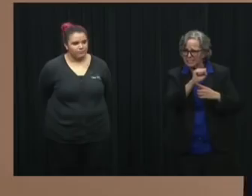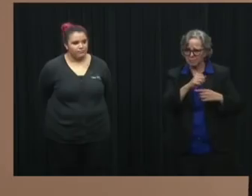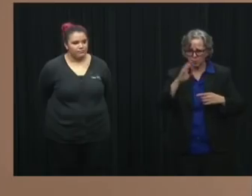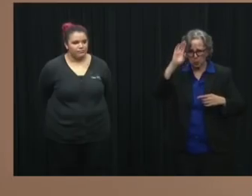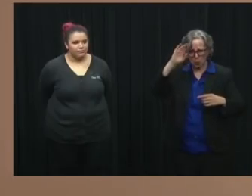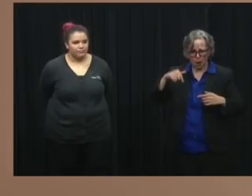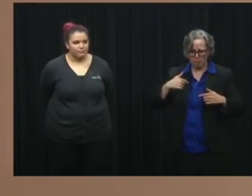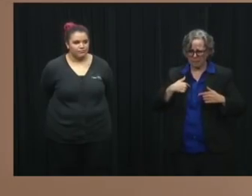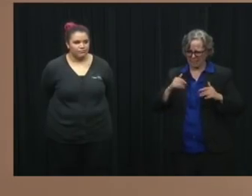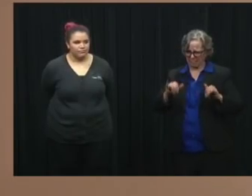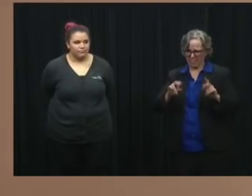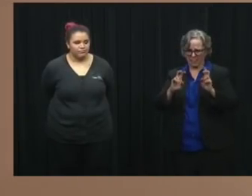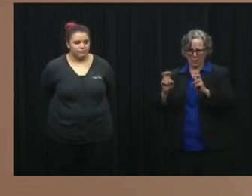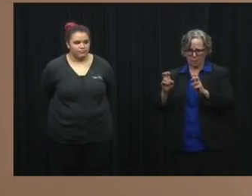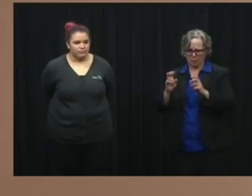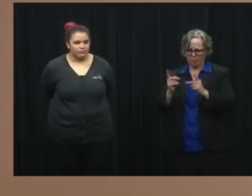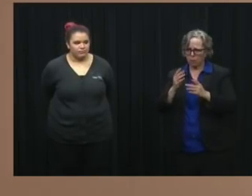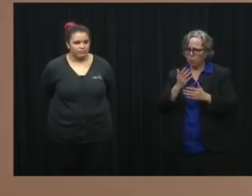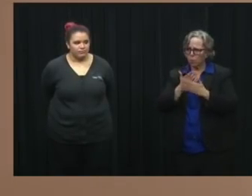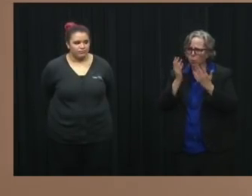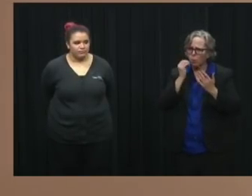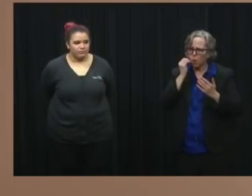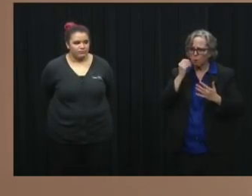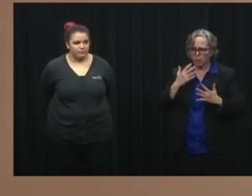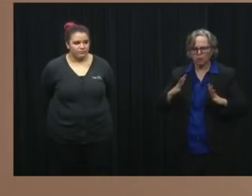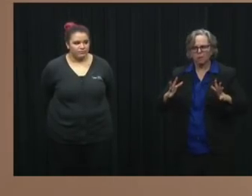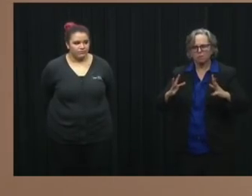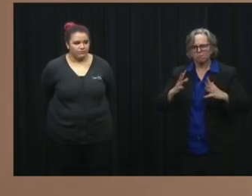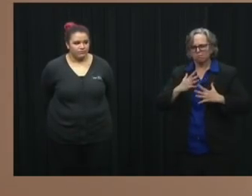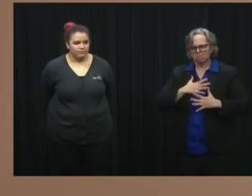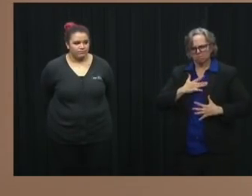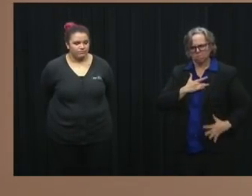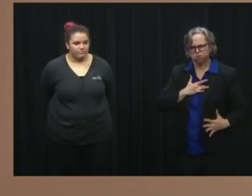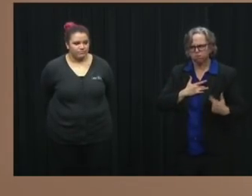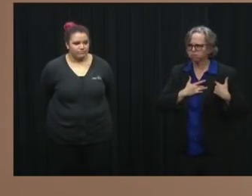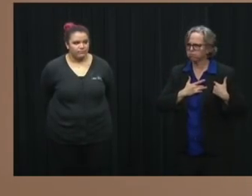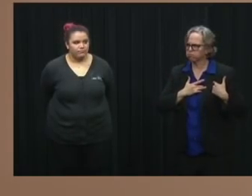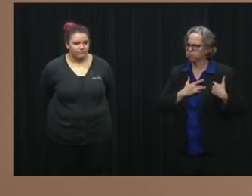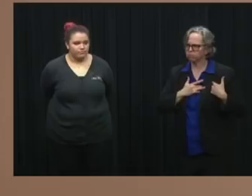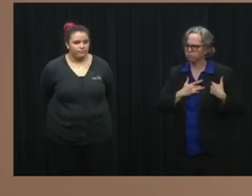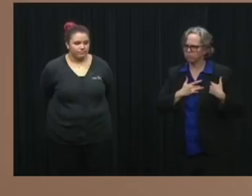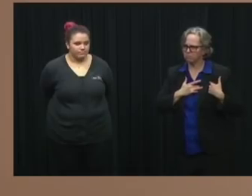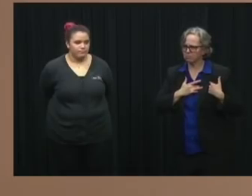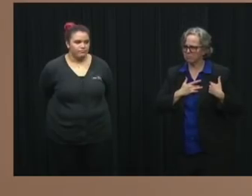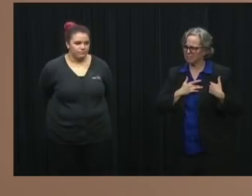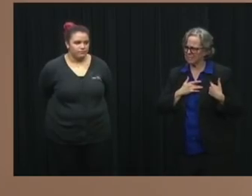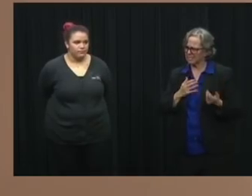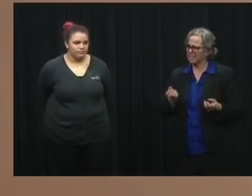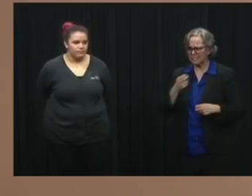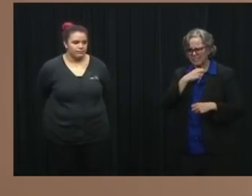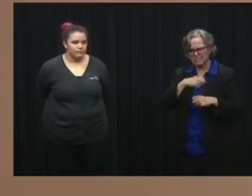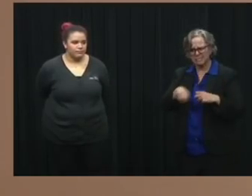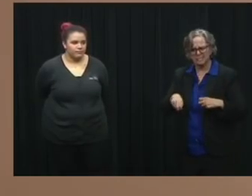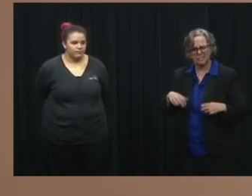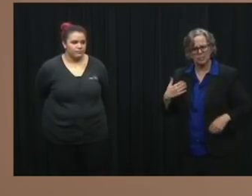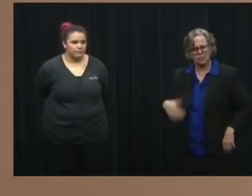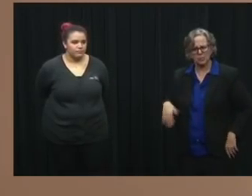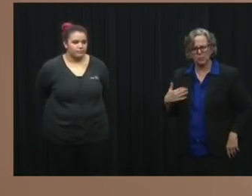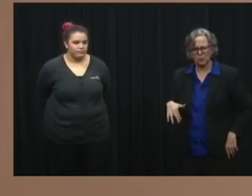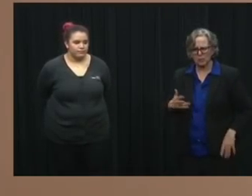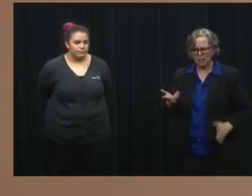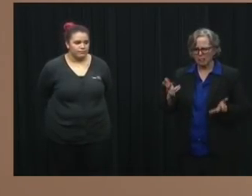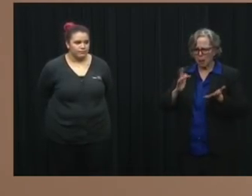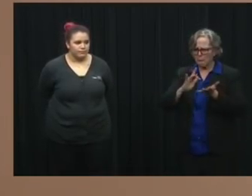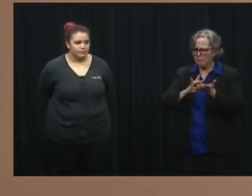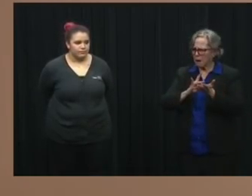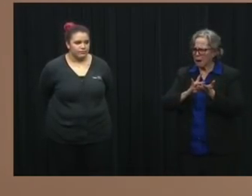people I know in the field have been reaching out. You know, it's been very hard for homeless people with medical conditions, ongoing.